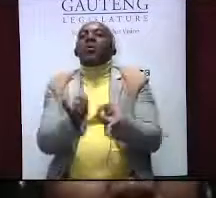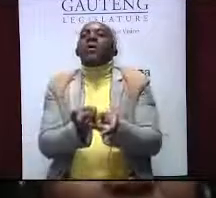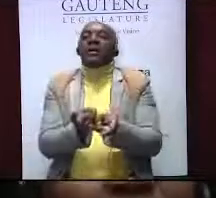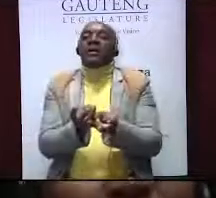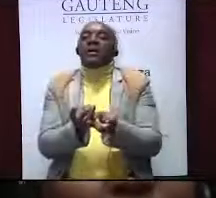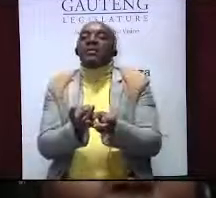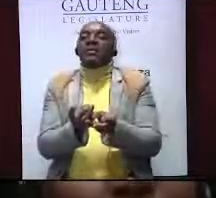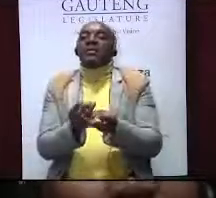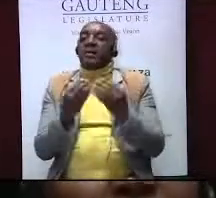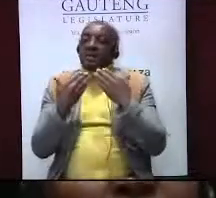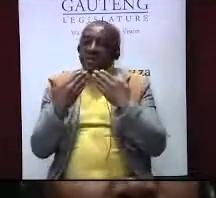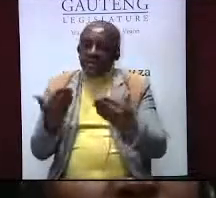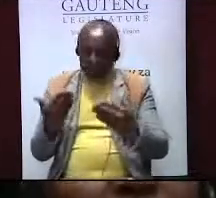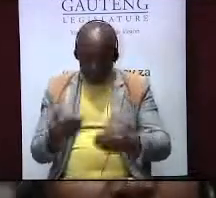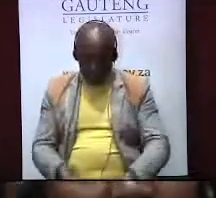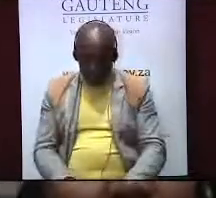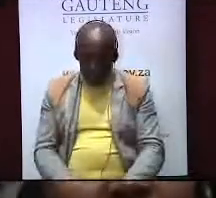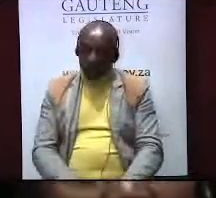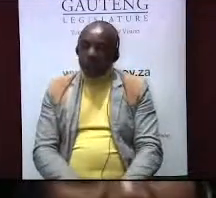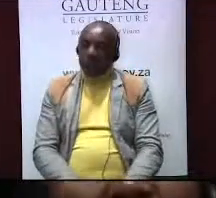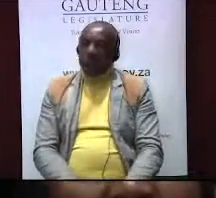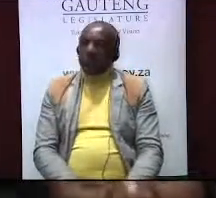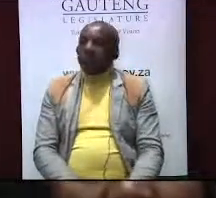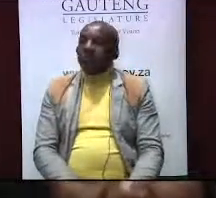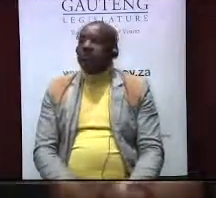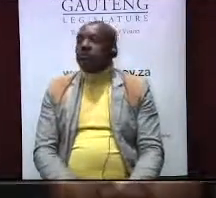God. Ngiyabonga.